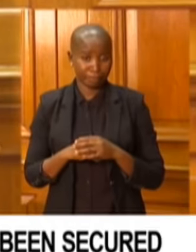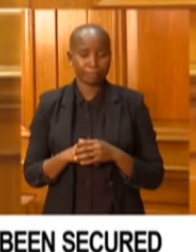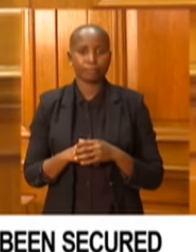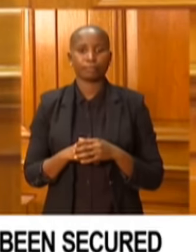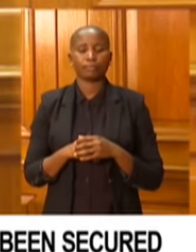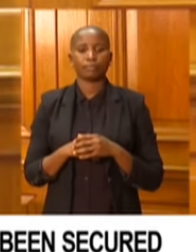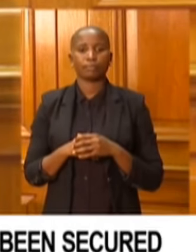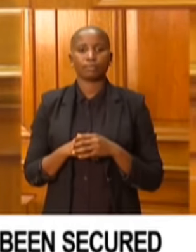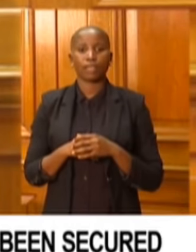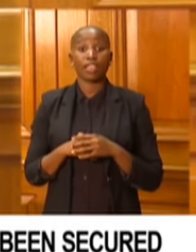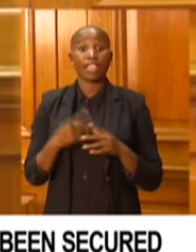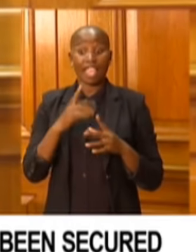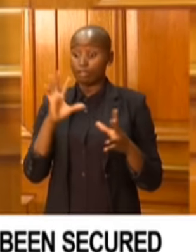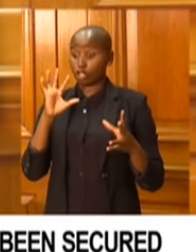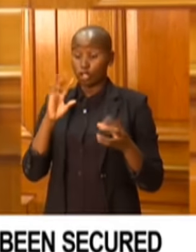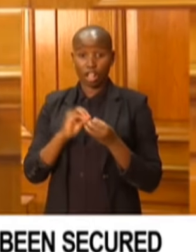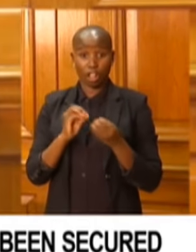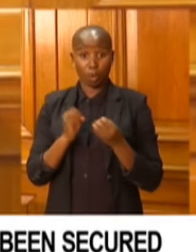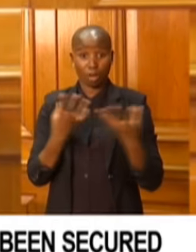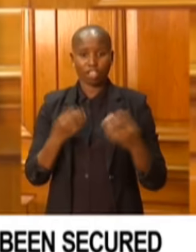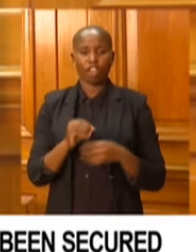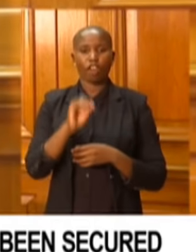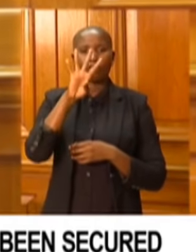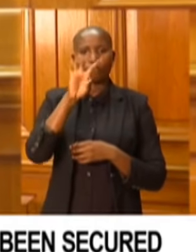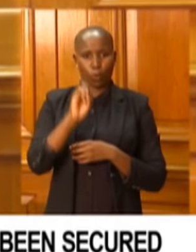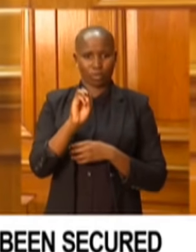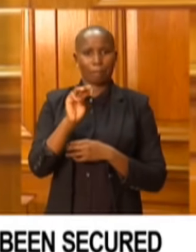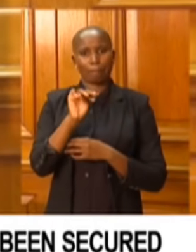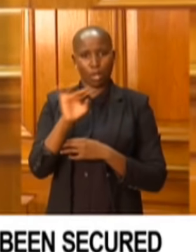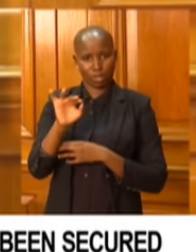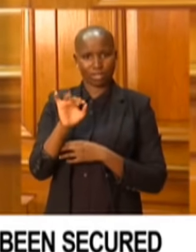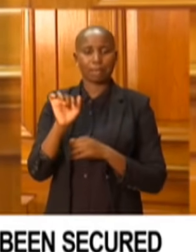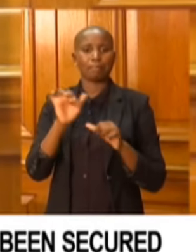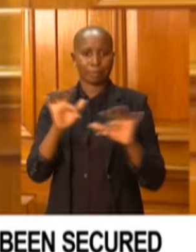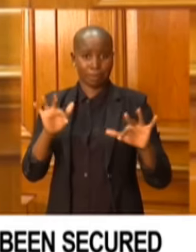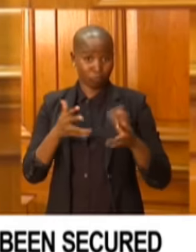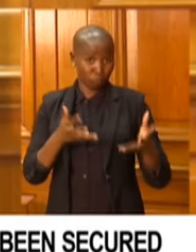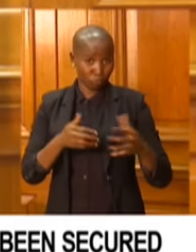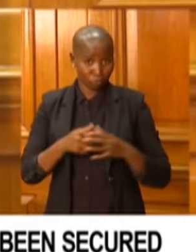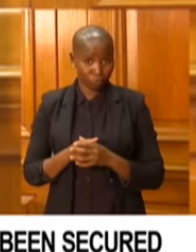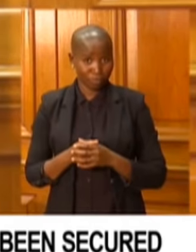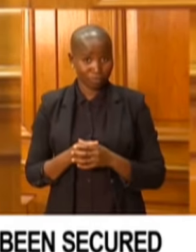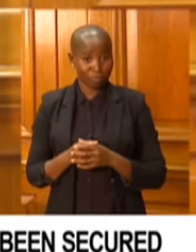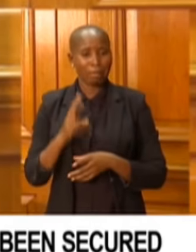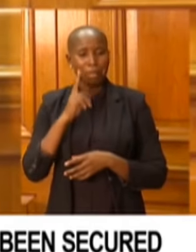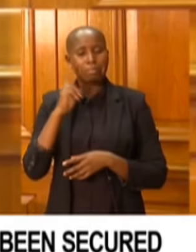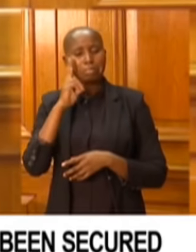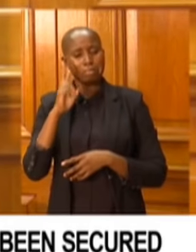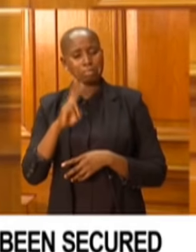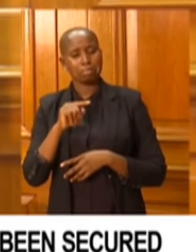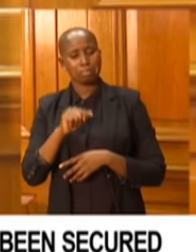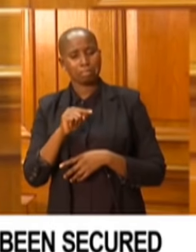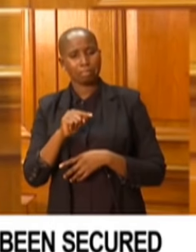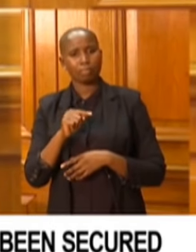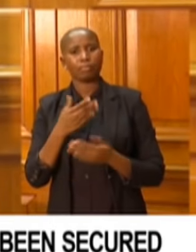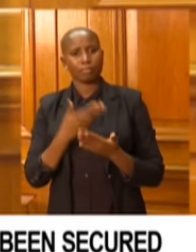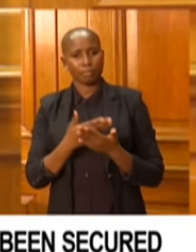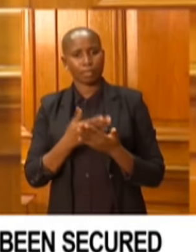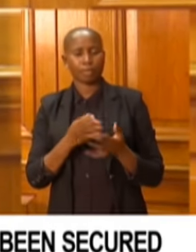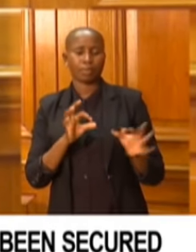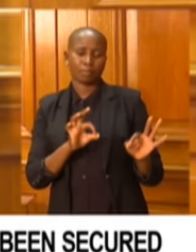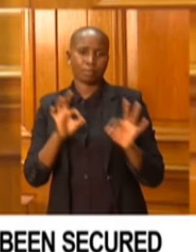around 40 million South Africans, which is considered to be appropriate for population